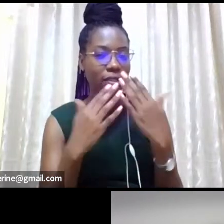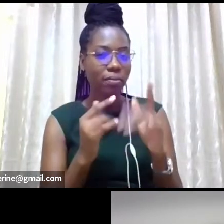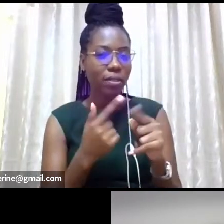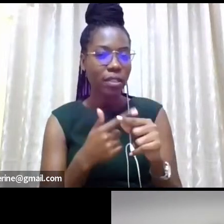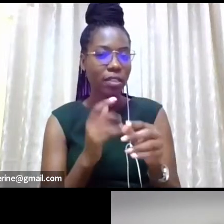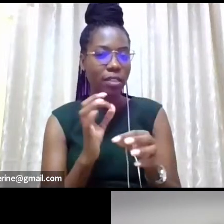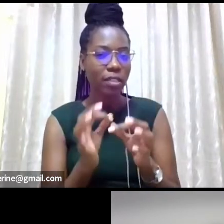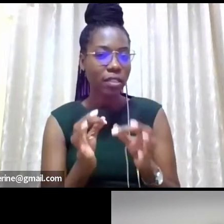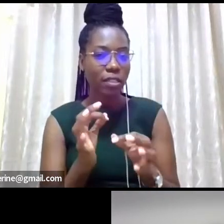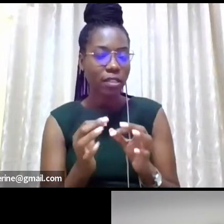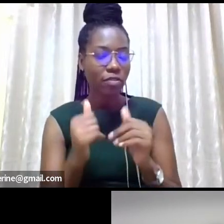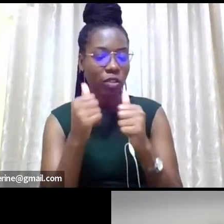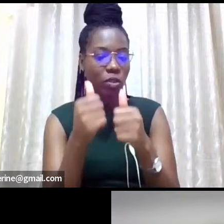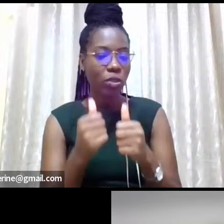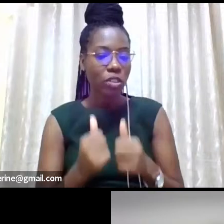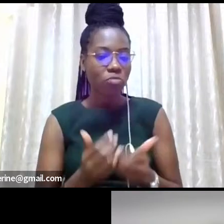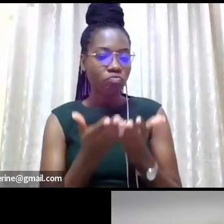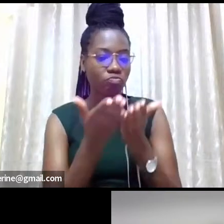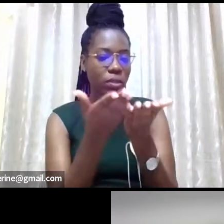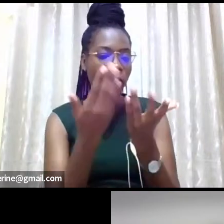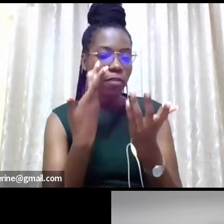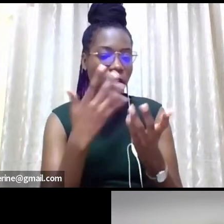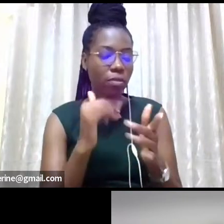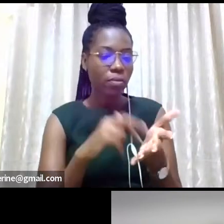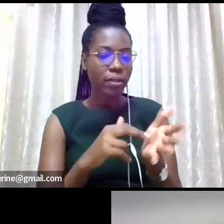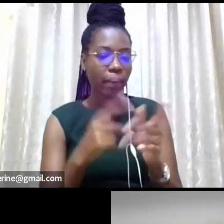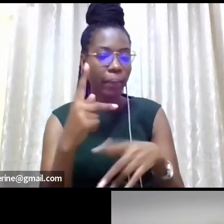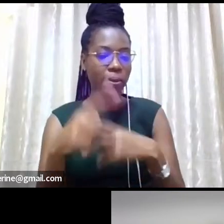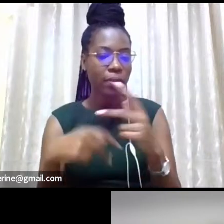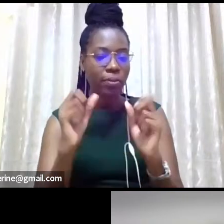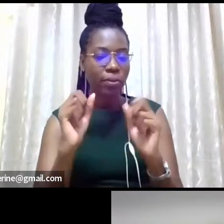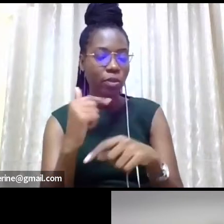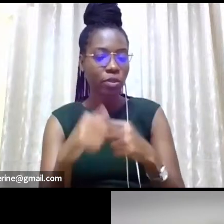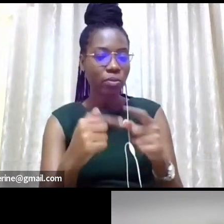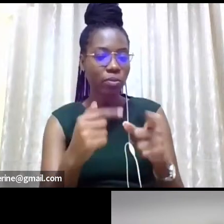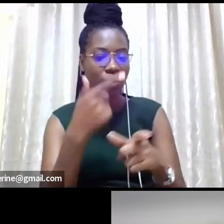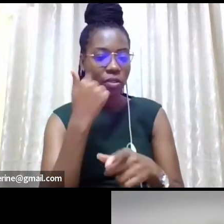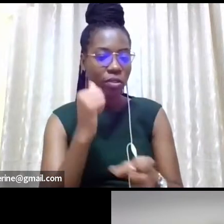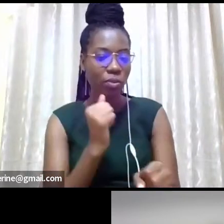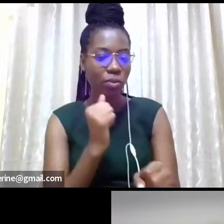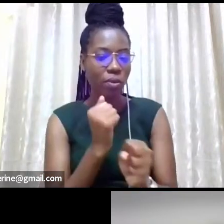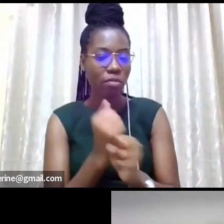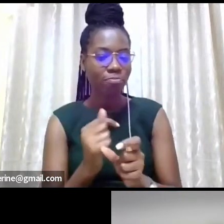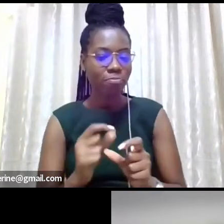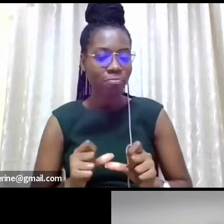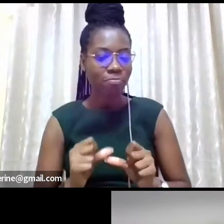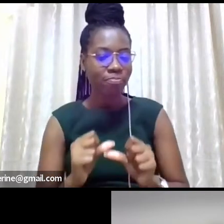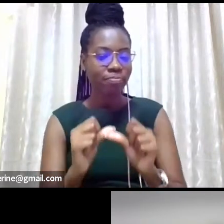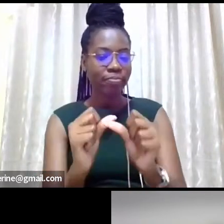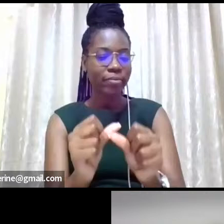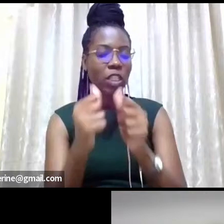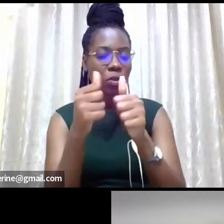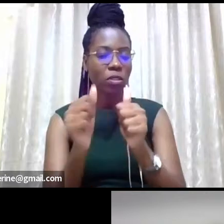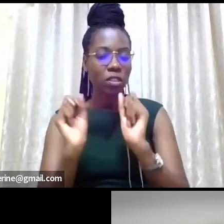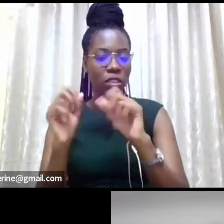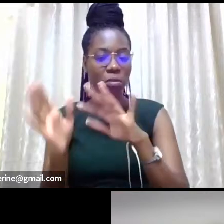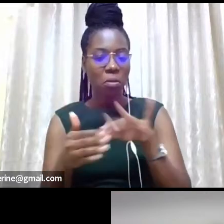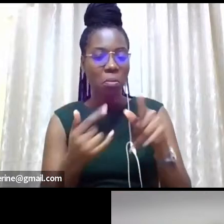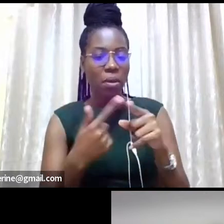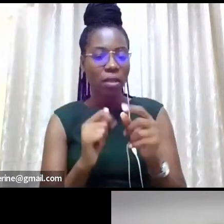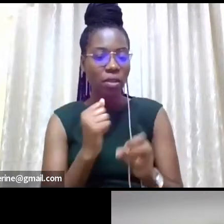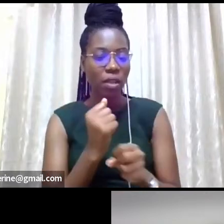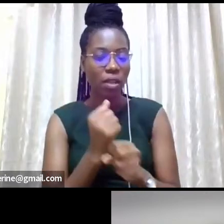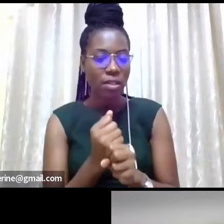notice, then the process can continue because they're still working even during notice. But if it is with immediate effect,